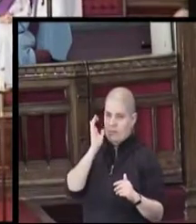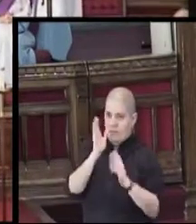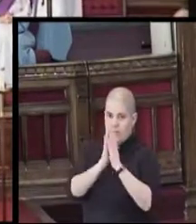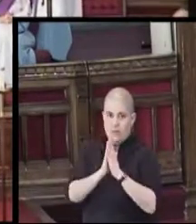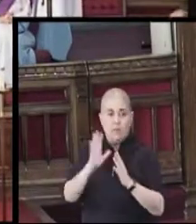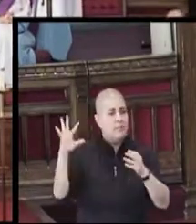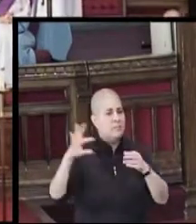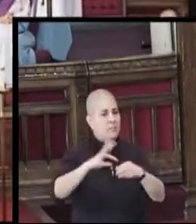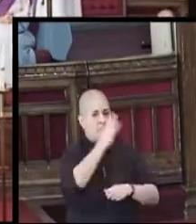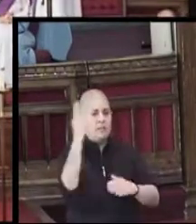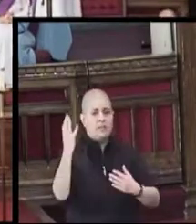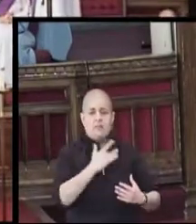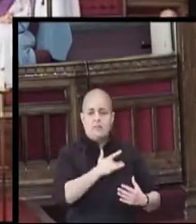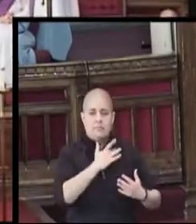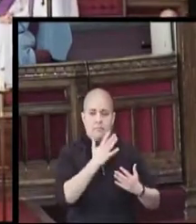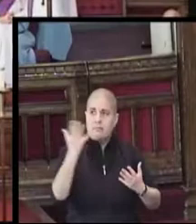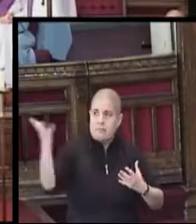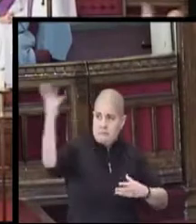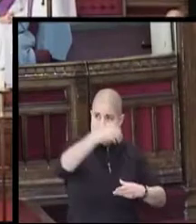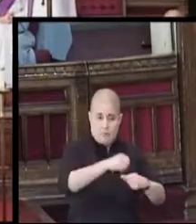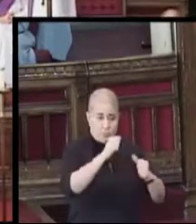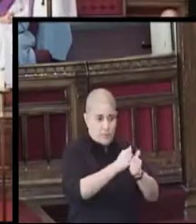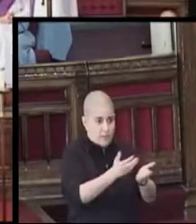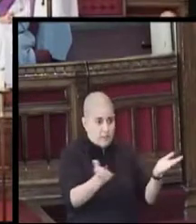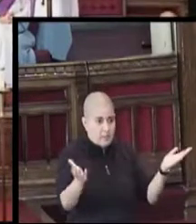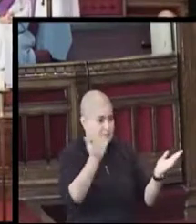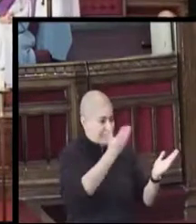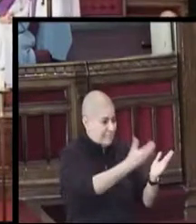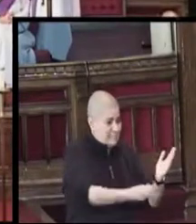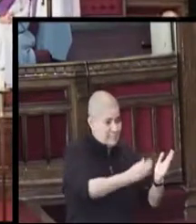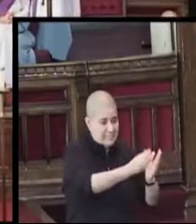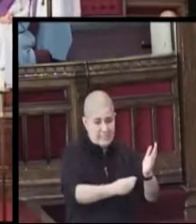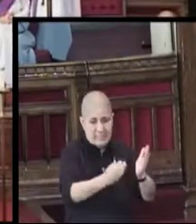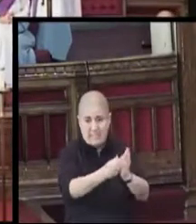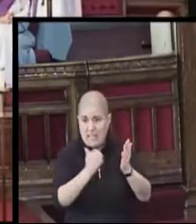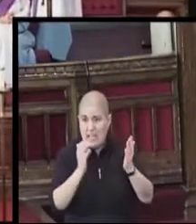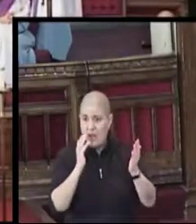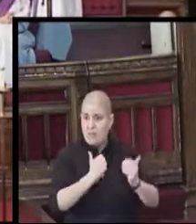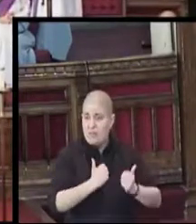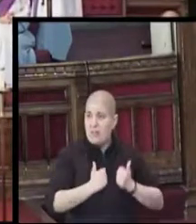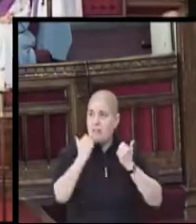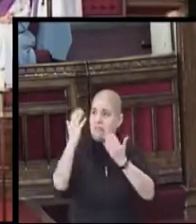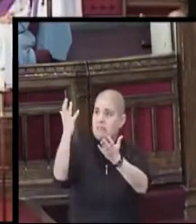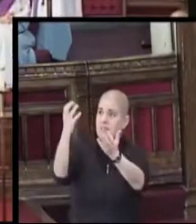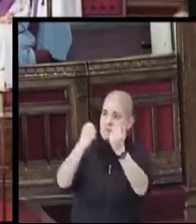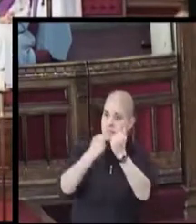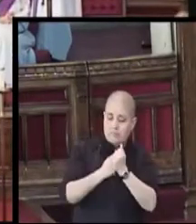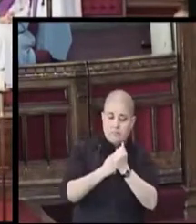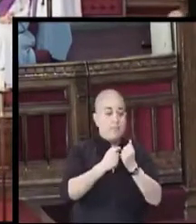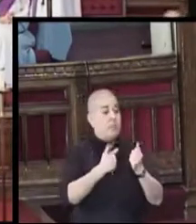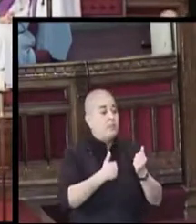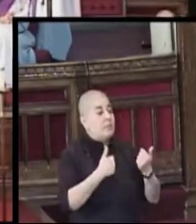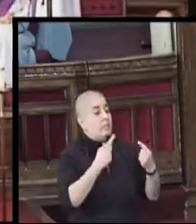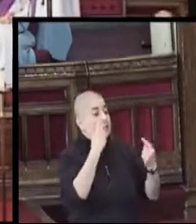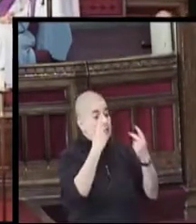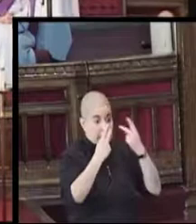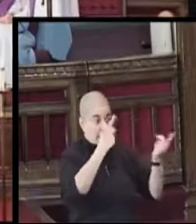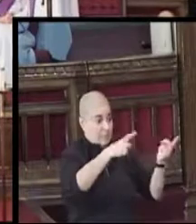you. Spirit of compassion, be with us as we face losses in our lives. Where there is